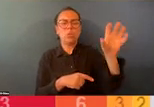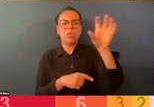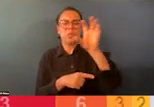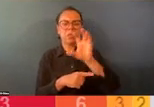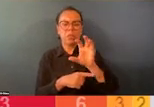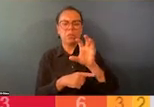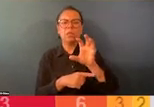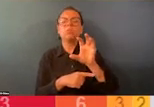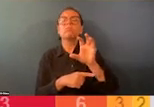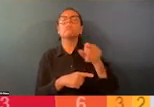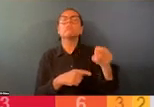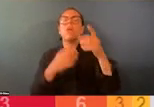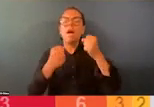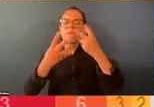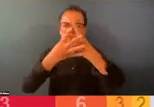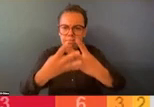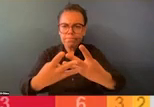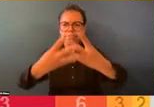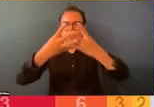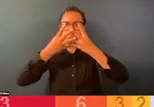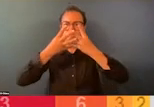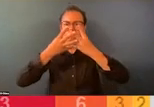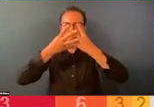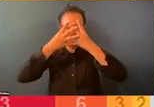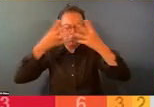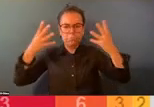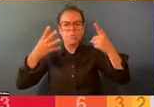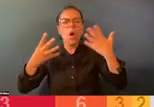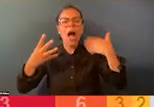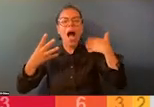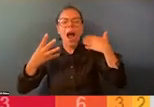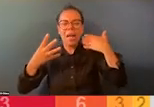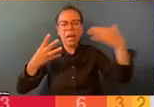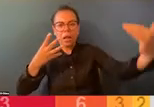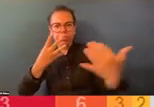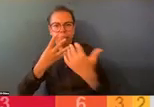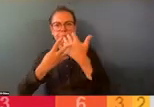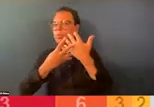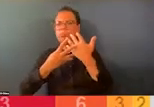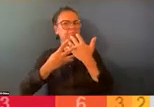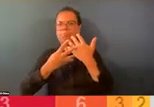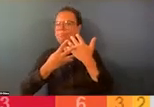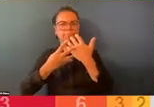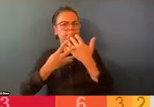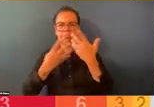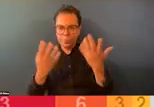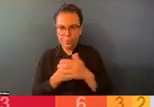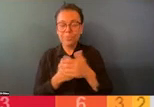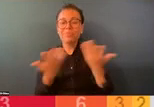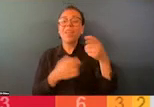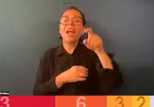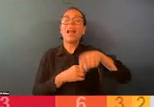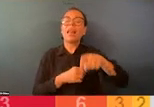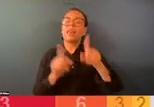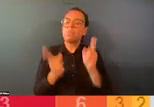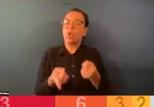incinerators without installed filters, which produced gases and ash. Findings indicate current medical waste